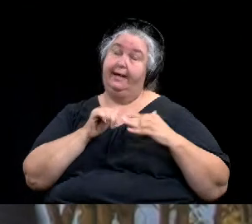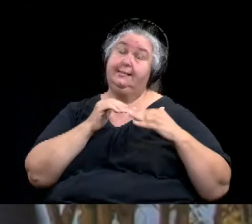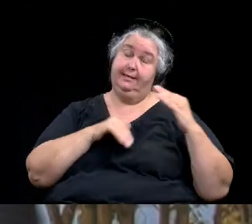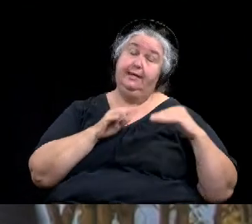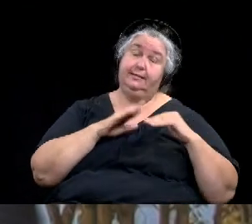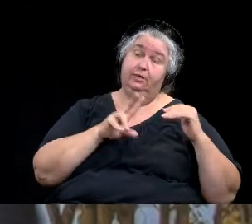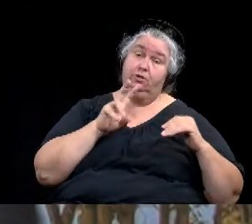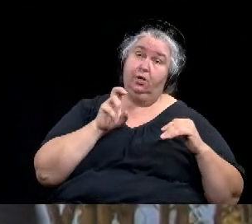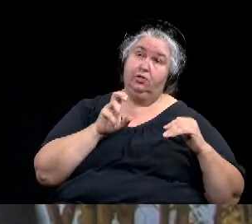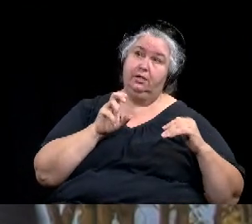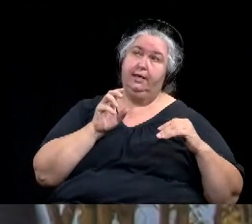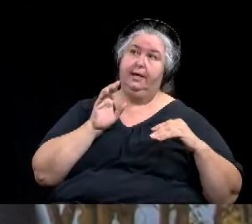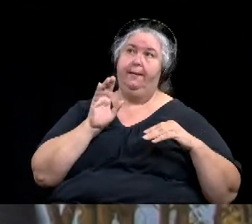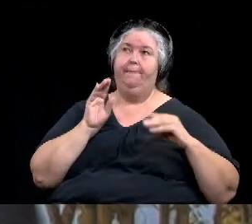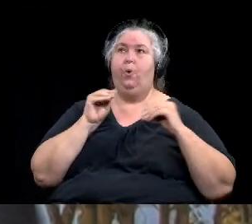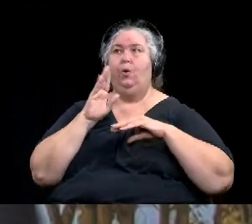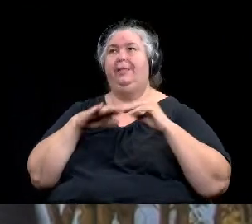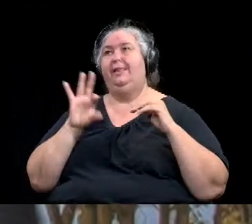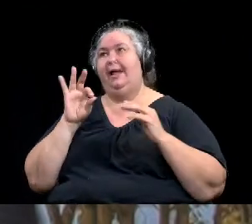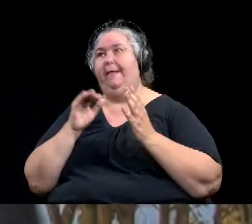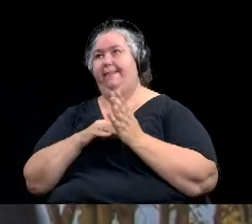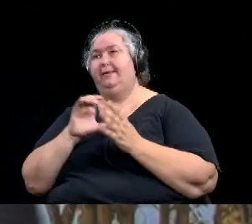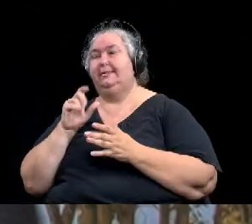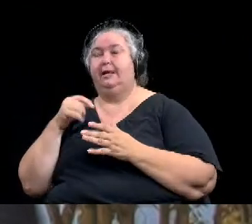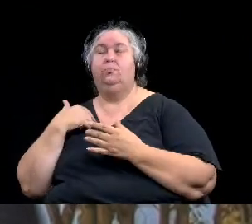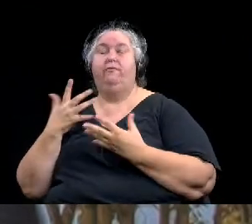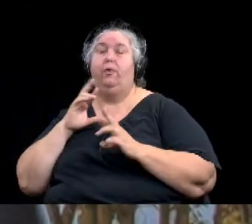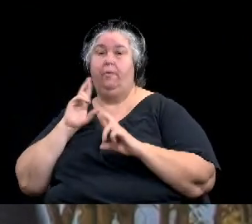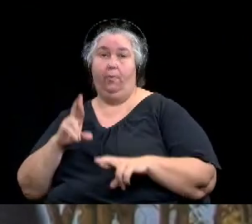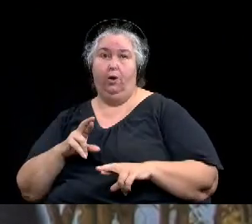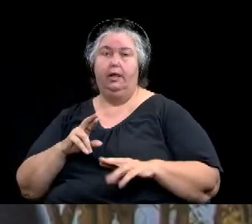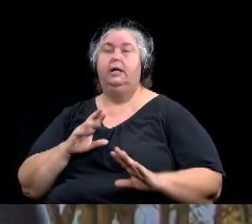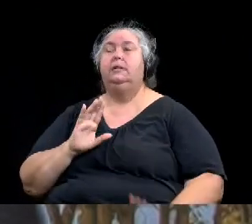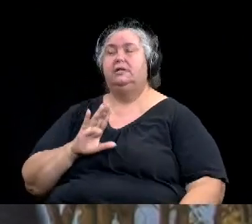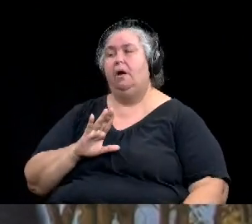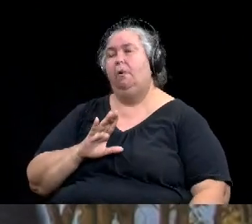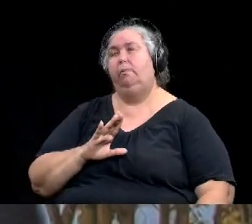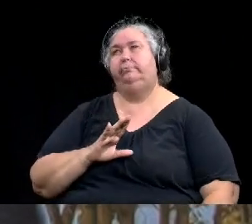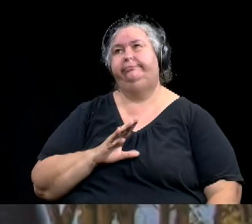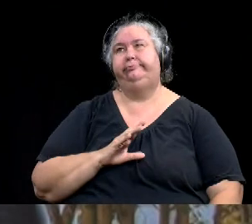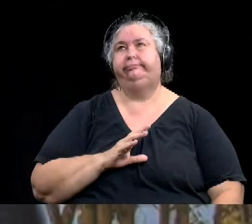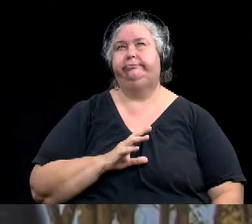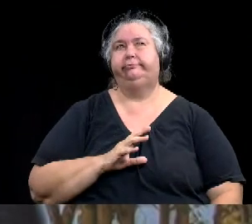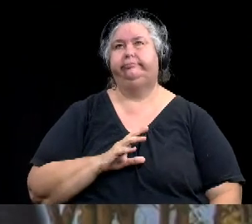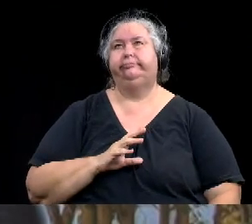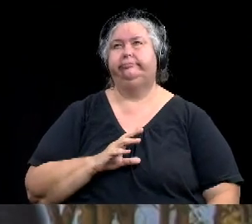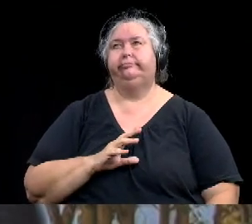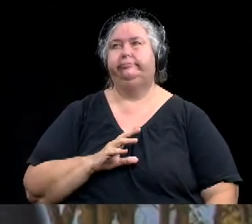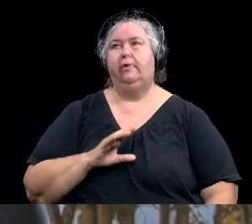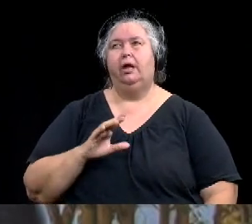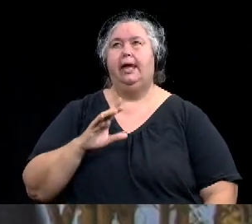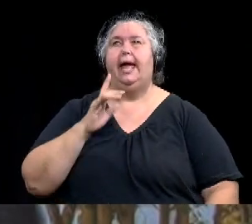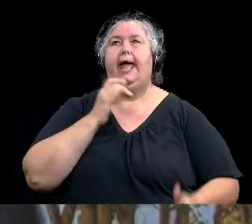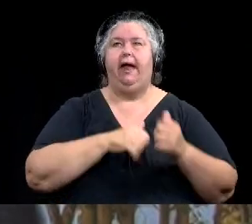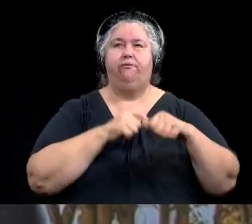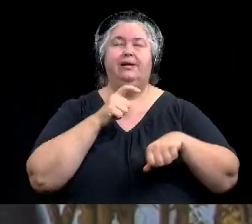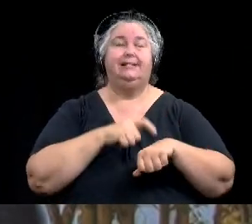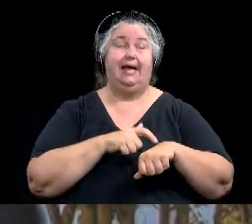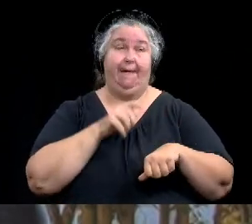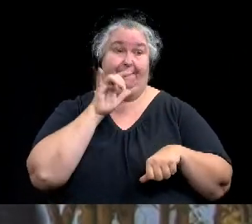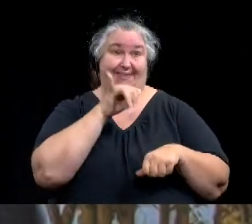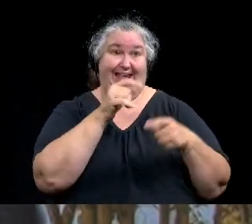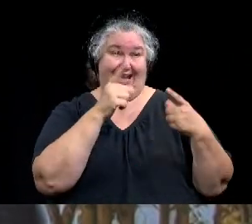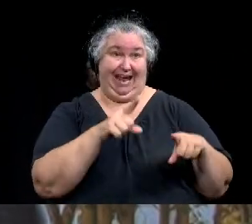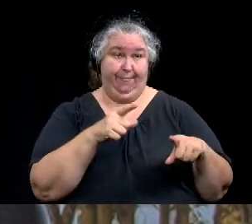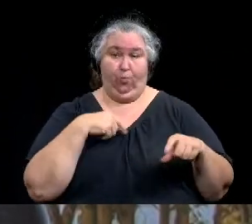out of the more than 9,000 cases that we've reported. And so I think every time we have something like that happen, we work on